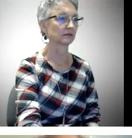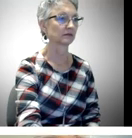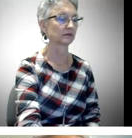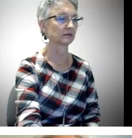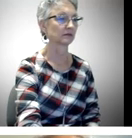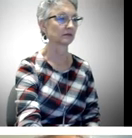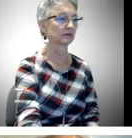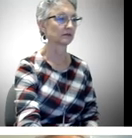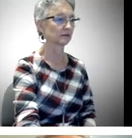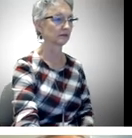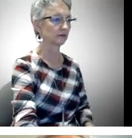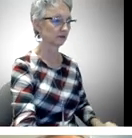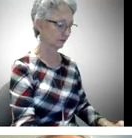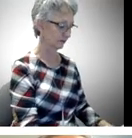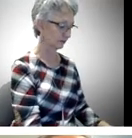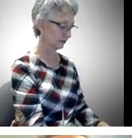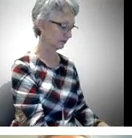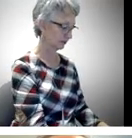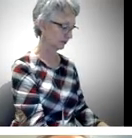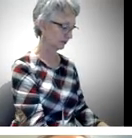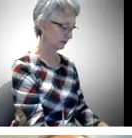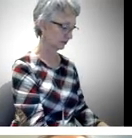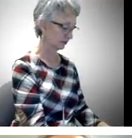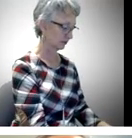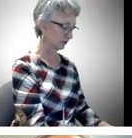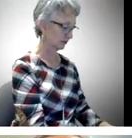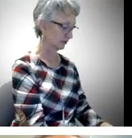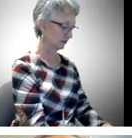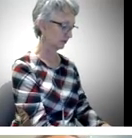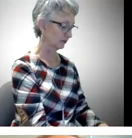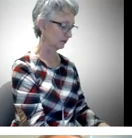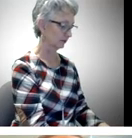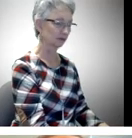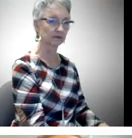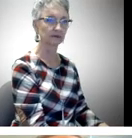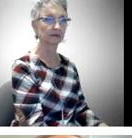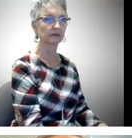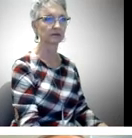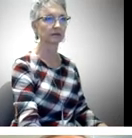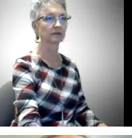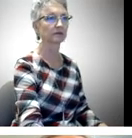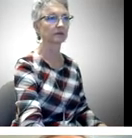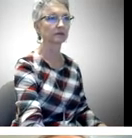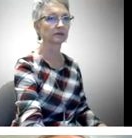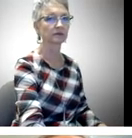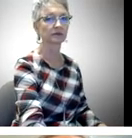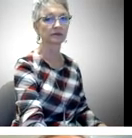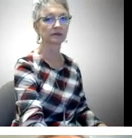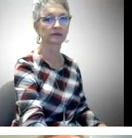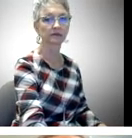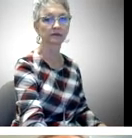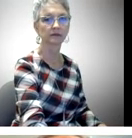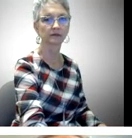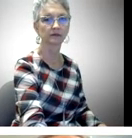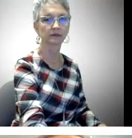they're getting there, talking to them and giving them advice. They also can assist the person with a disability in